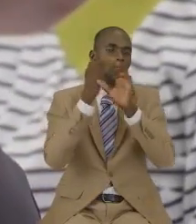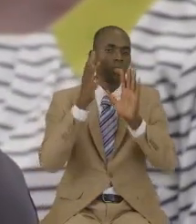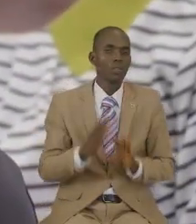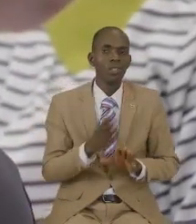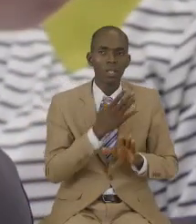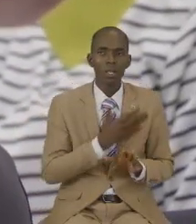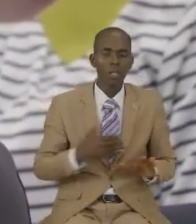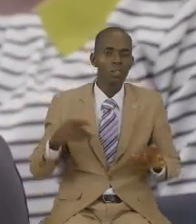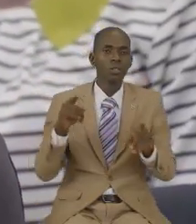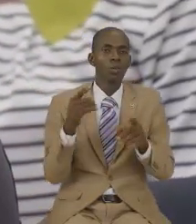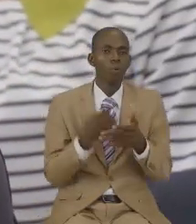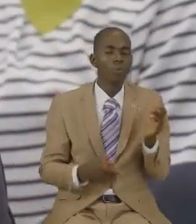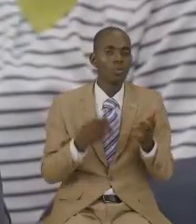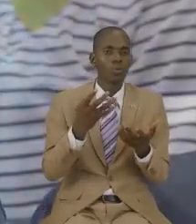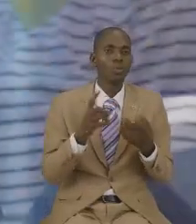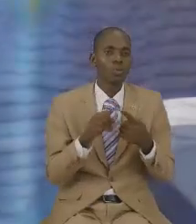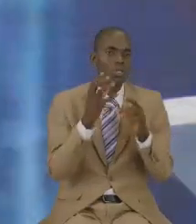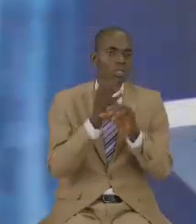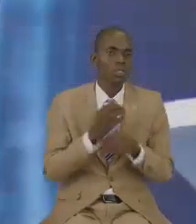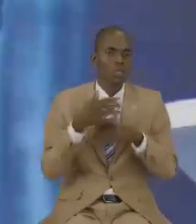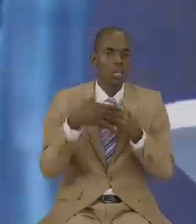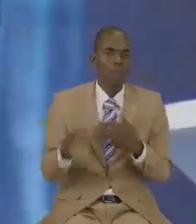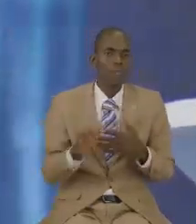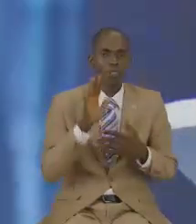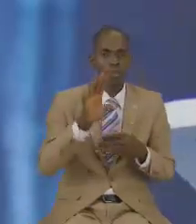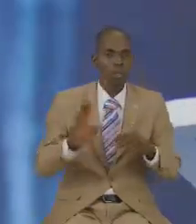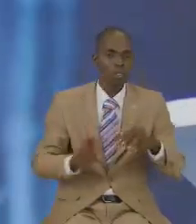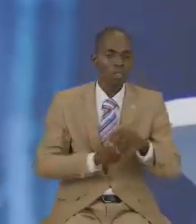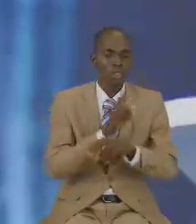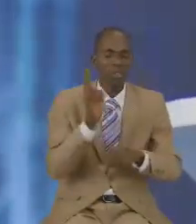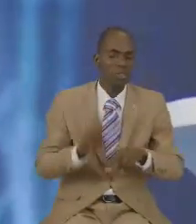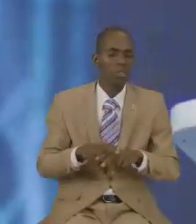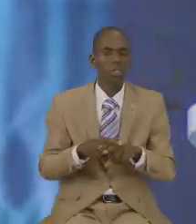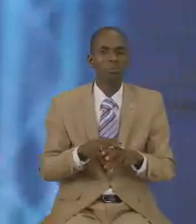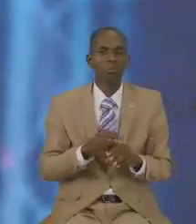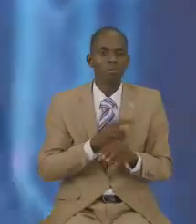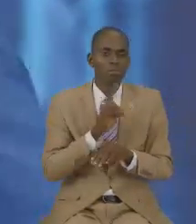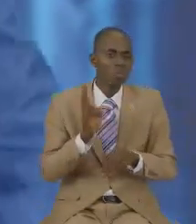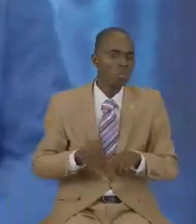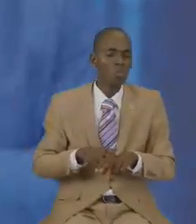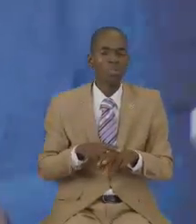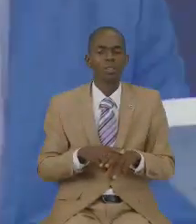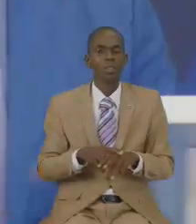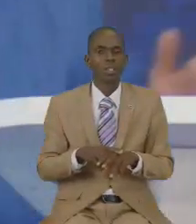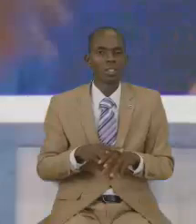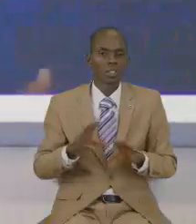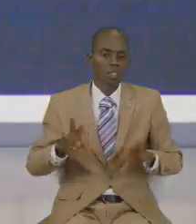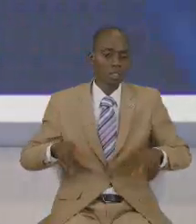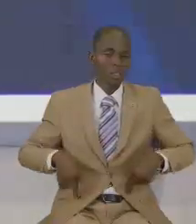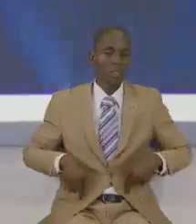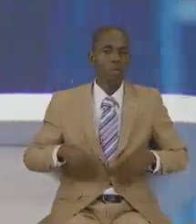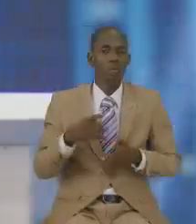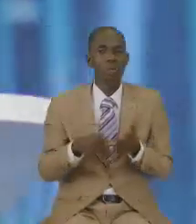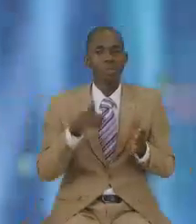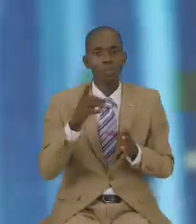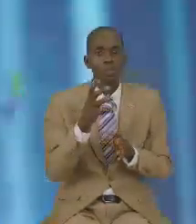you even achiever after your natural, normal, official retirement. What you achieve